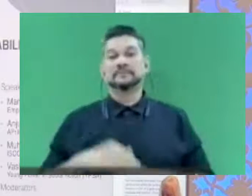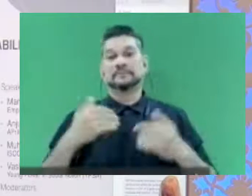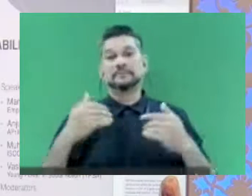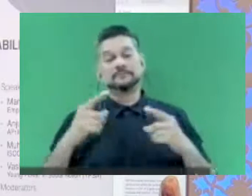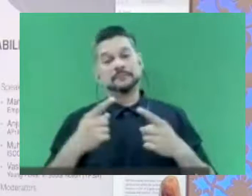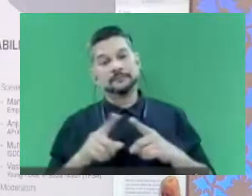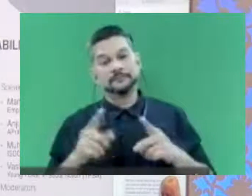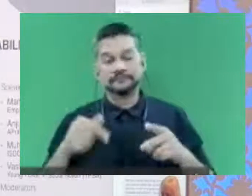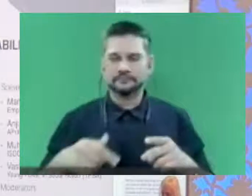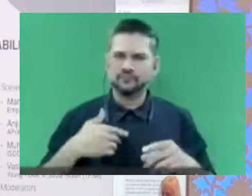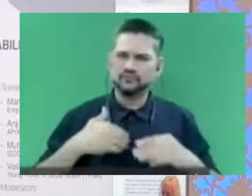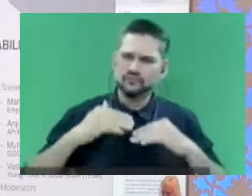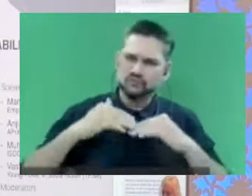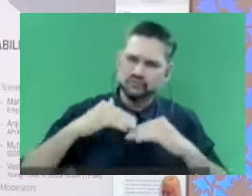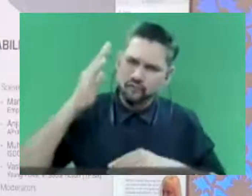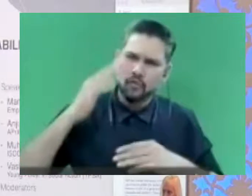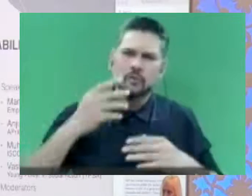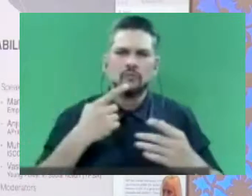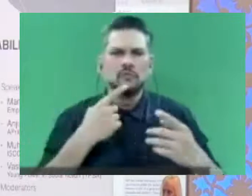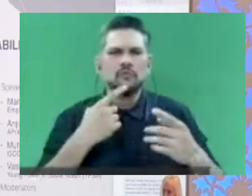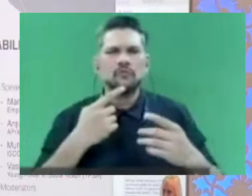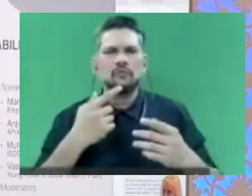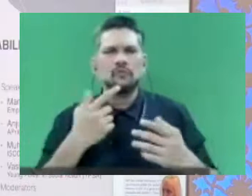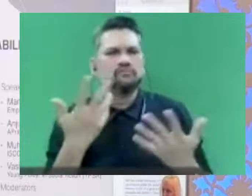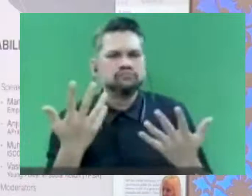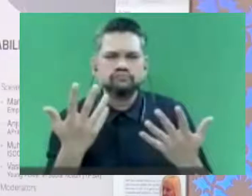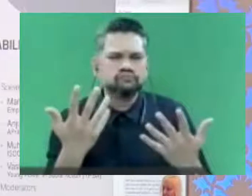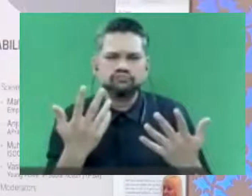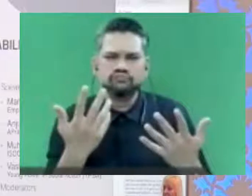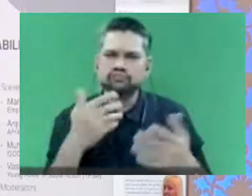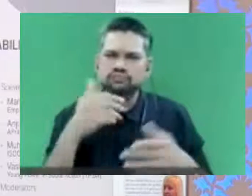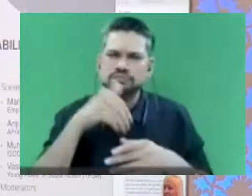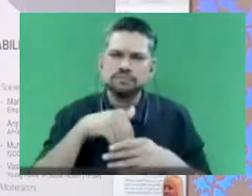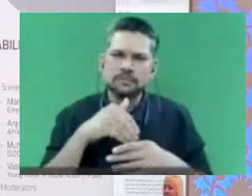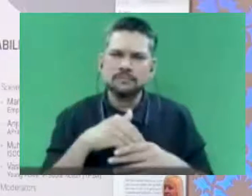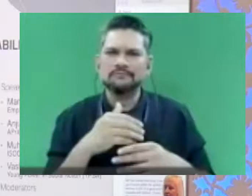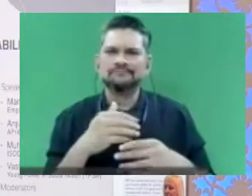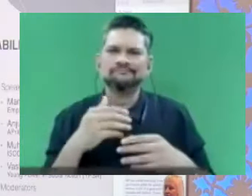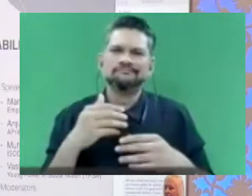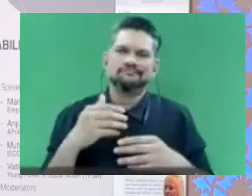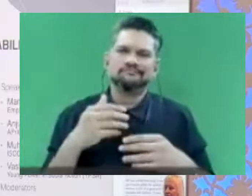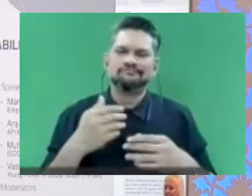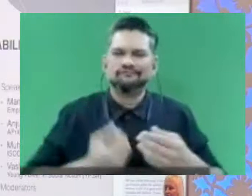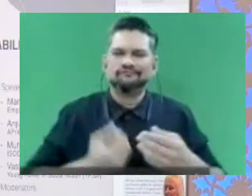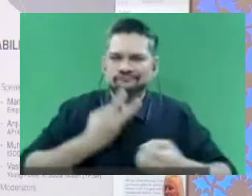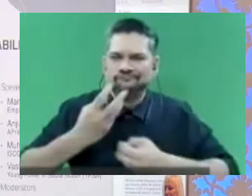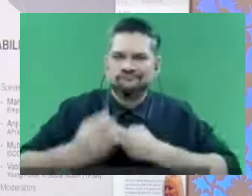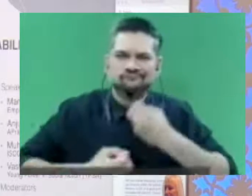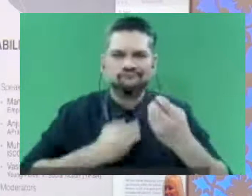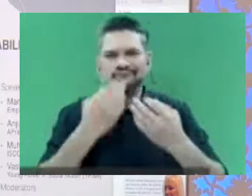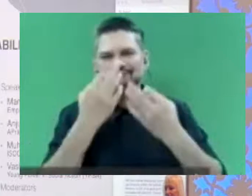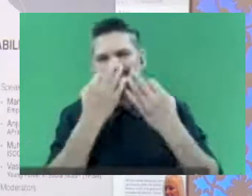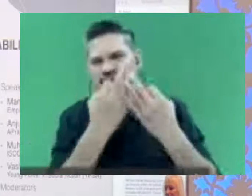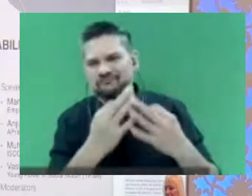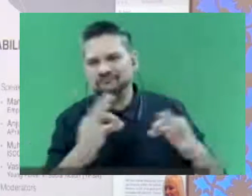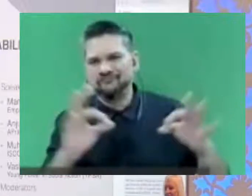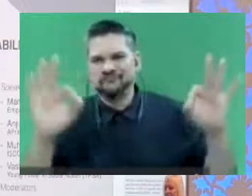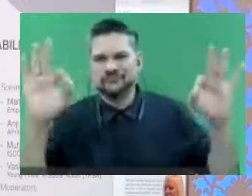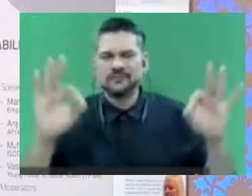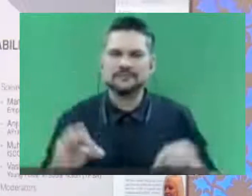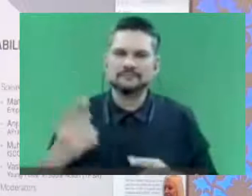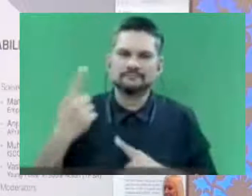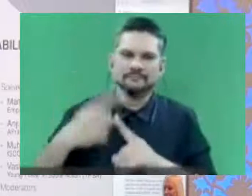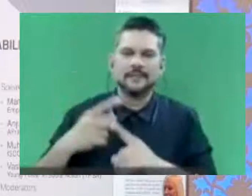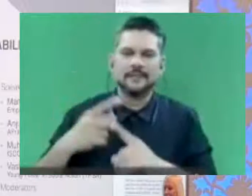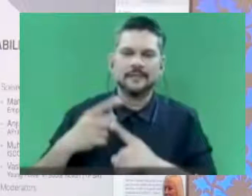freedom of expression and right to know. And we work all over the world. We have 9 regional offices. We